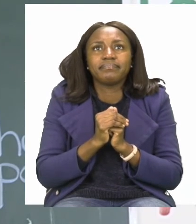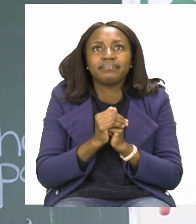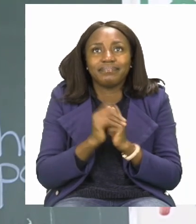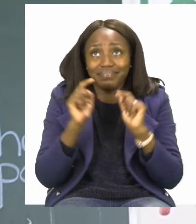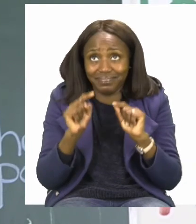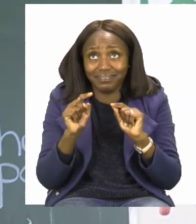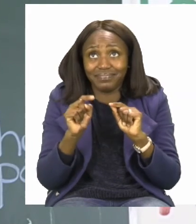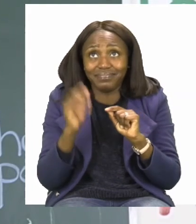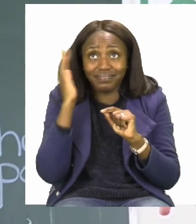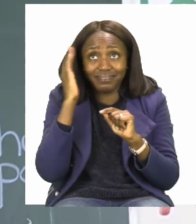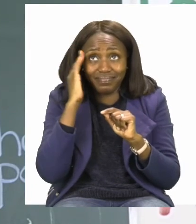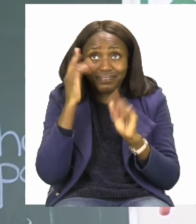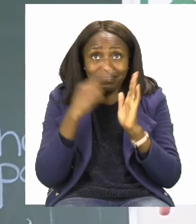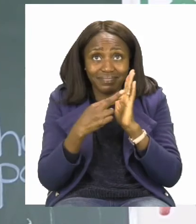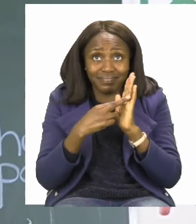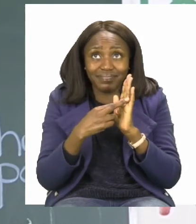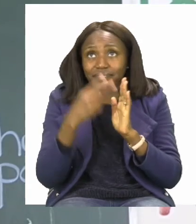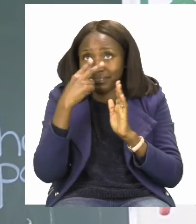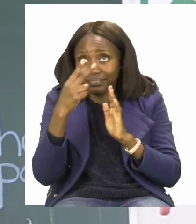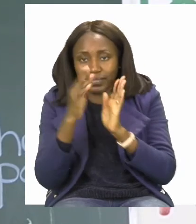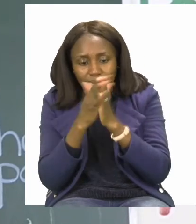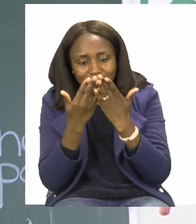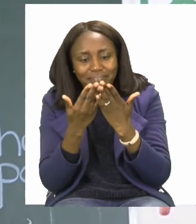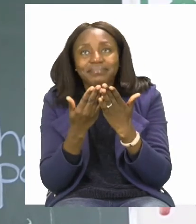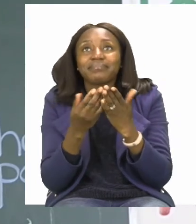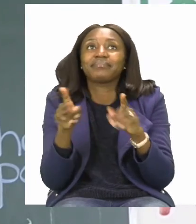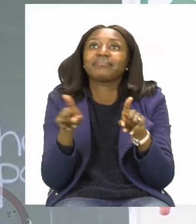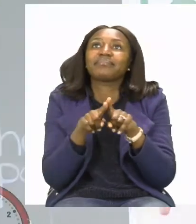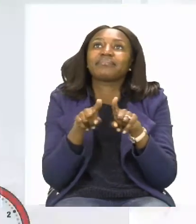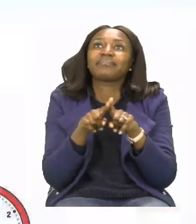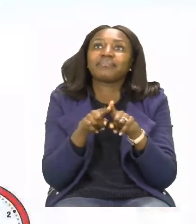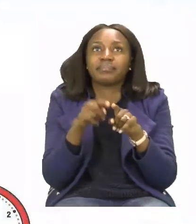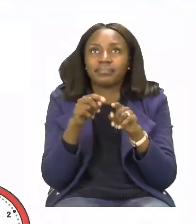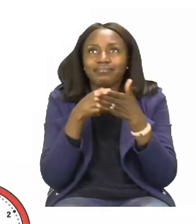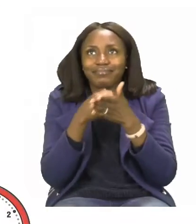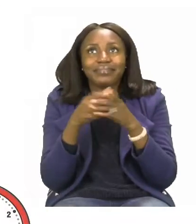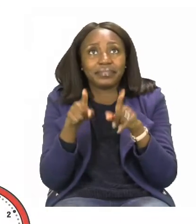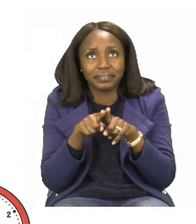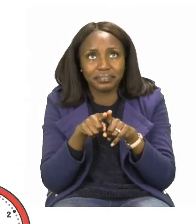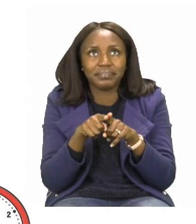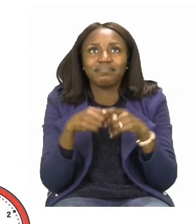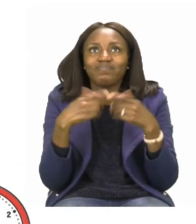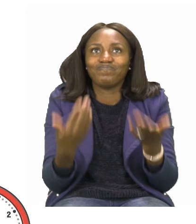have clarified this, let's go back into our exercise and try and do the